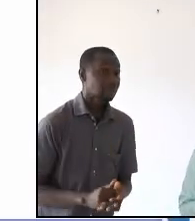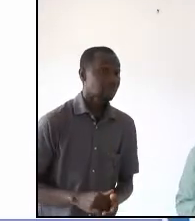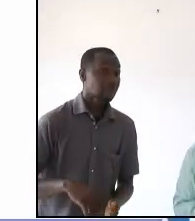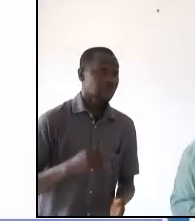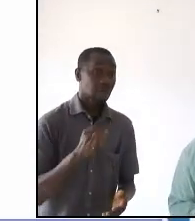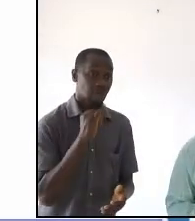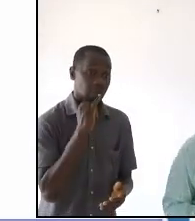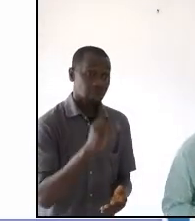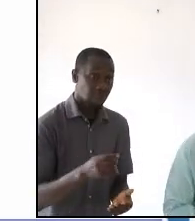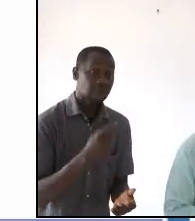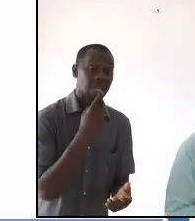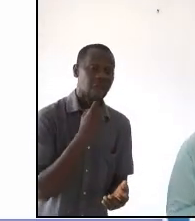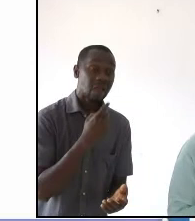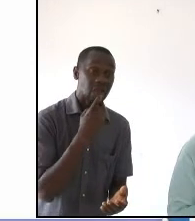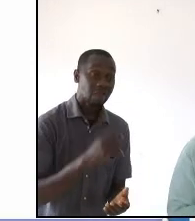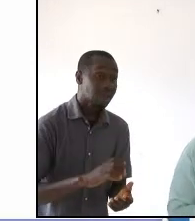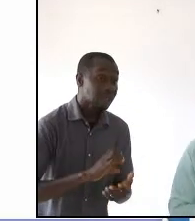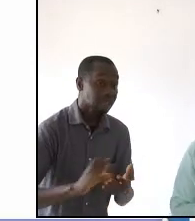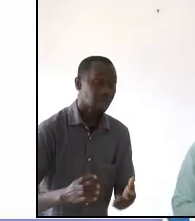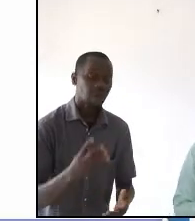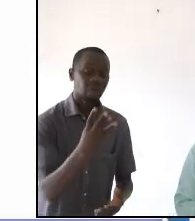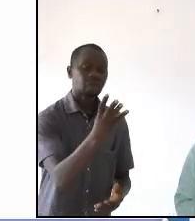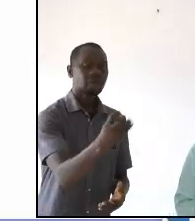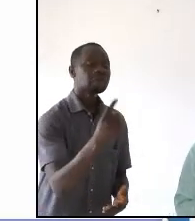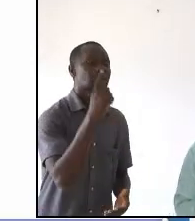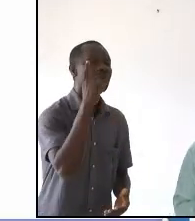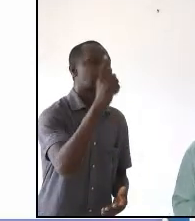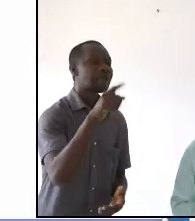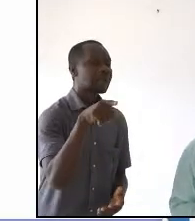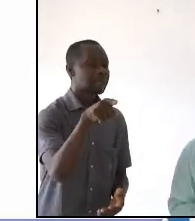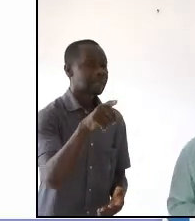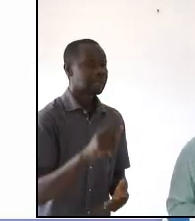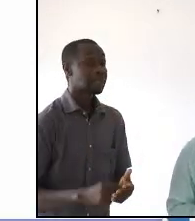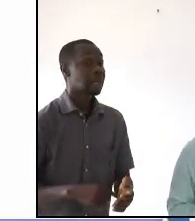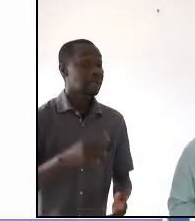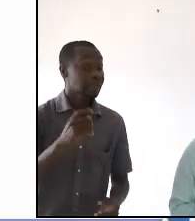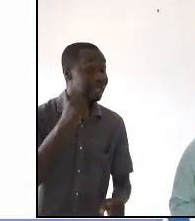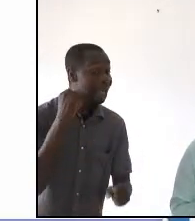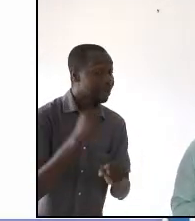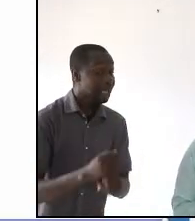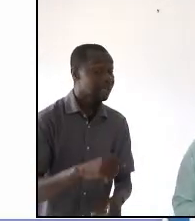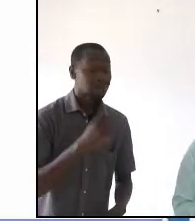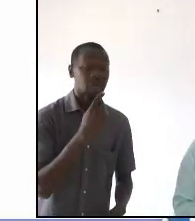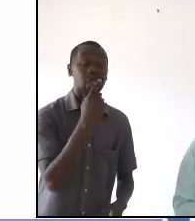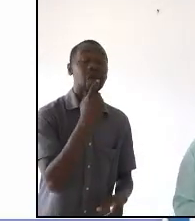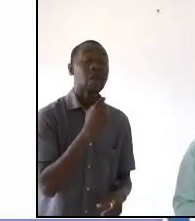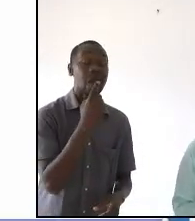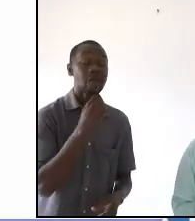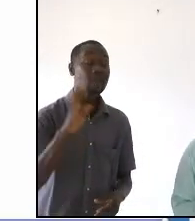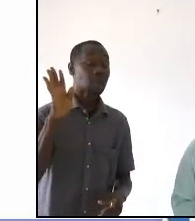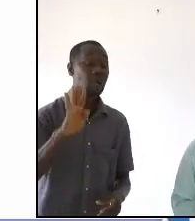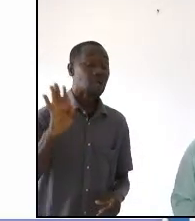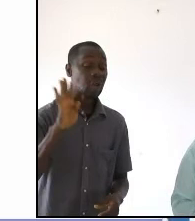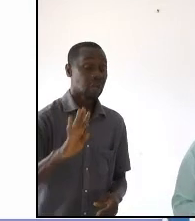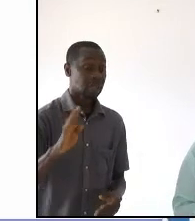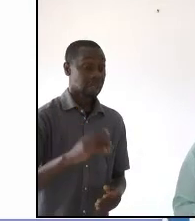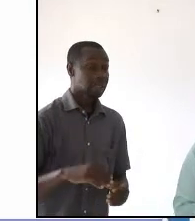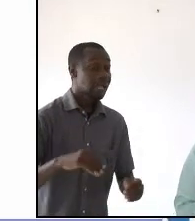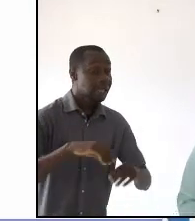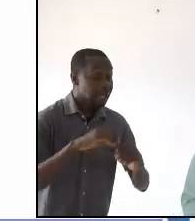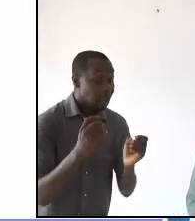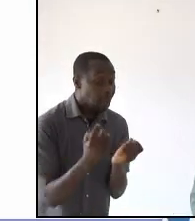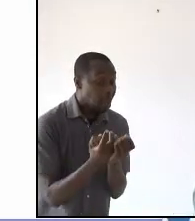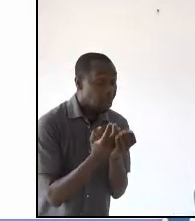the red blood cells, is about 41%, and it is the one that makes the blood red. So that's the composition of the